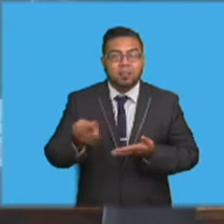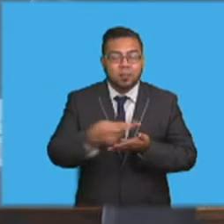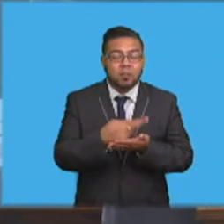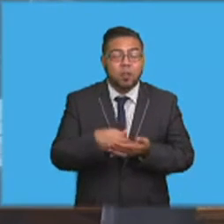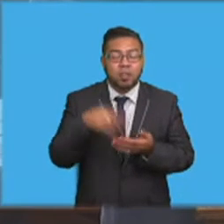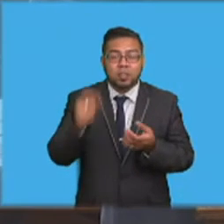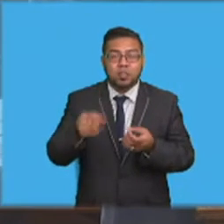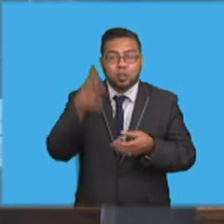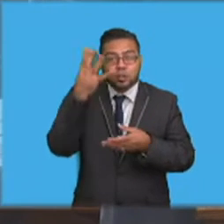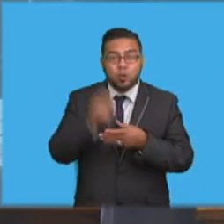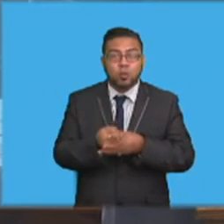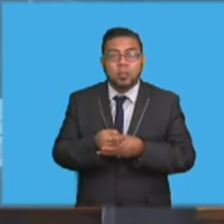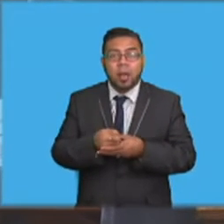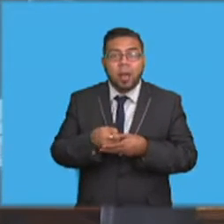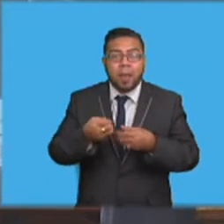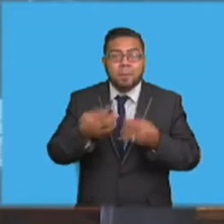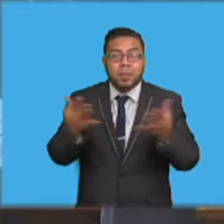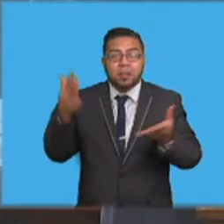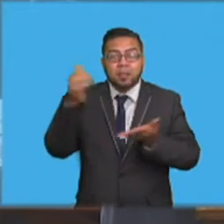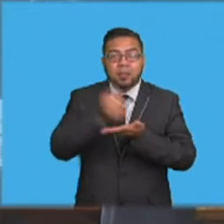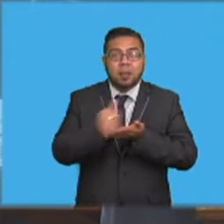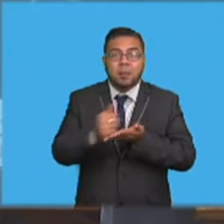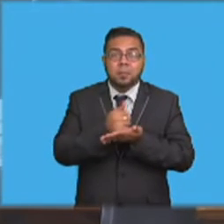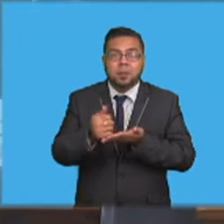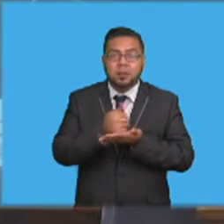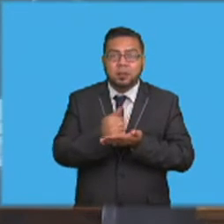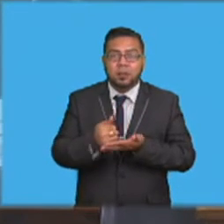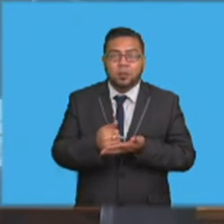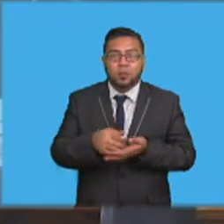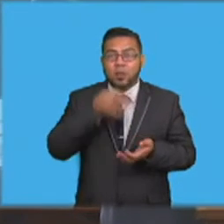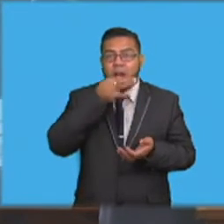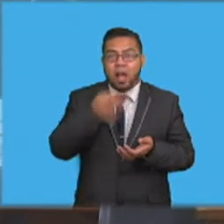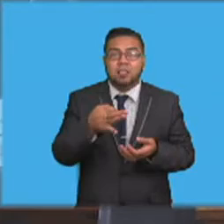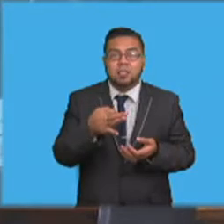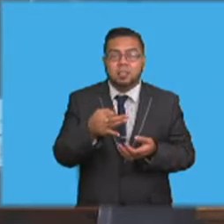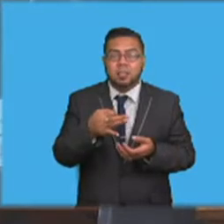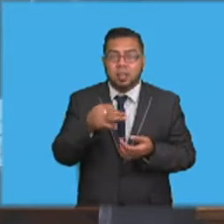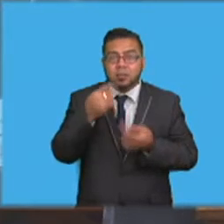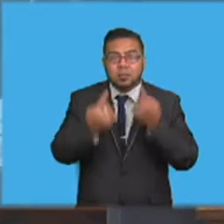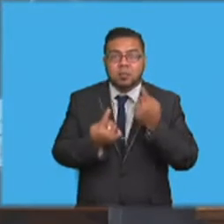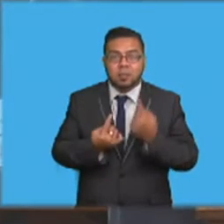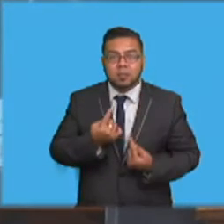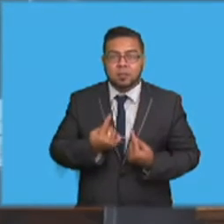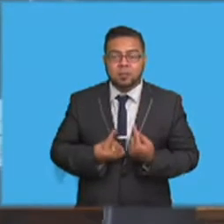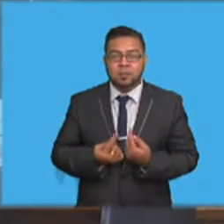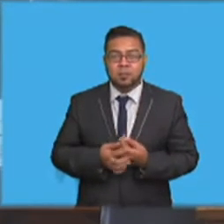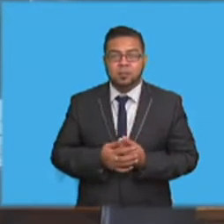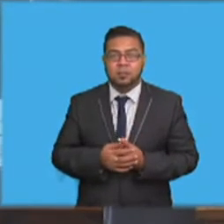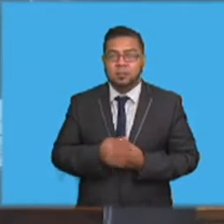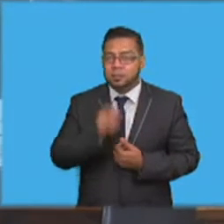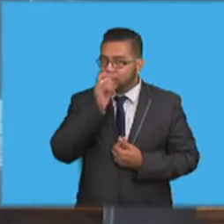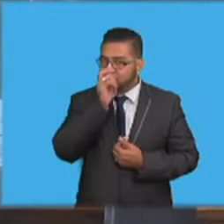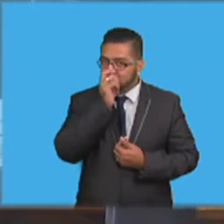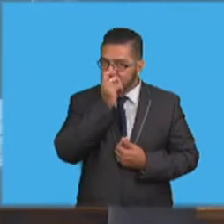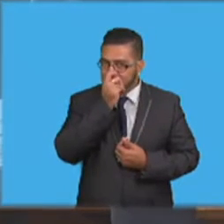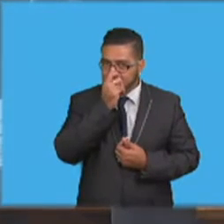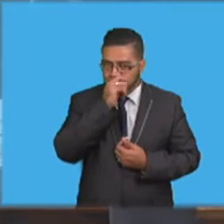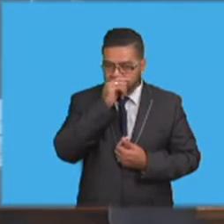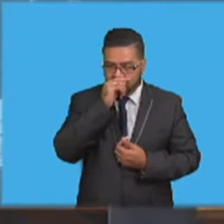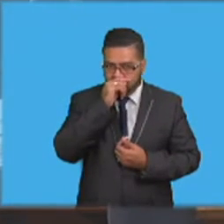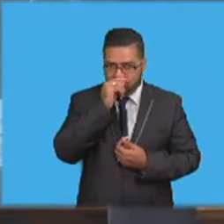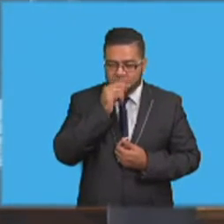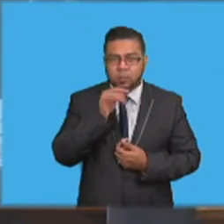formidable figure, the question we are to ask ourselves is, do we continue to harvest this